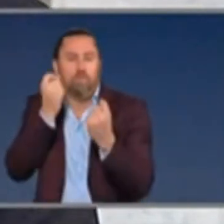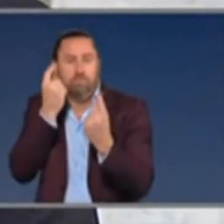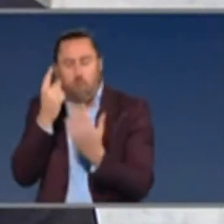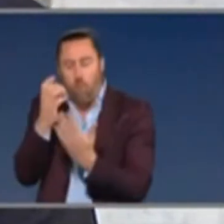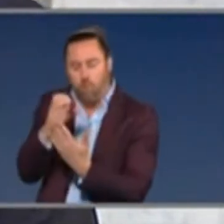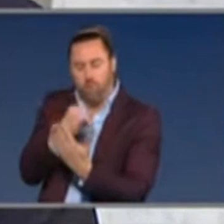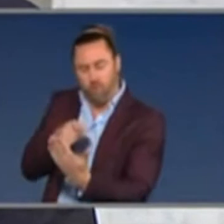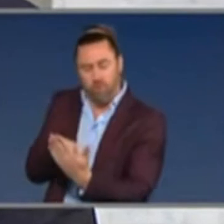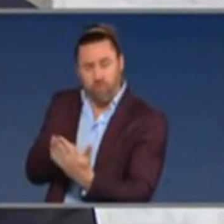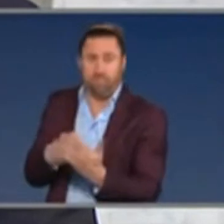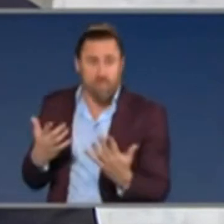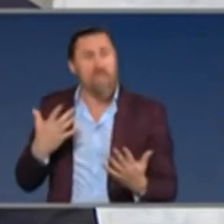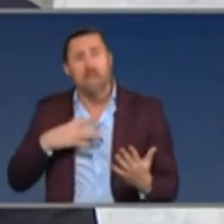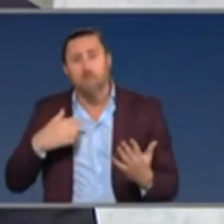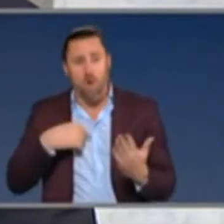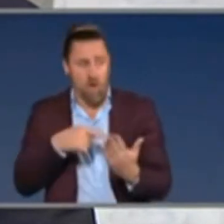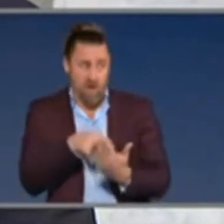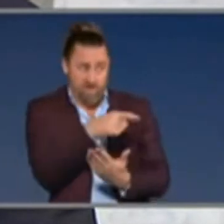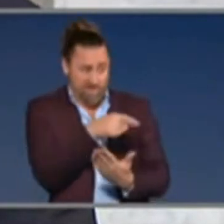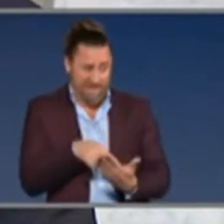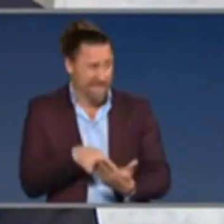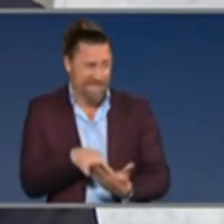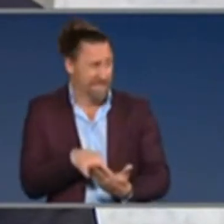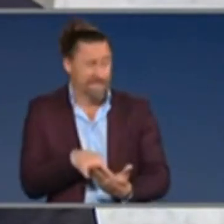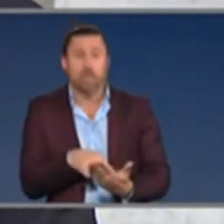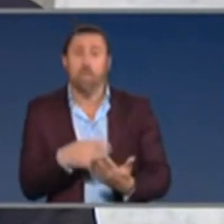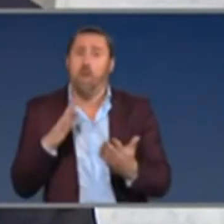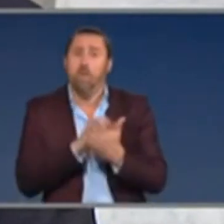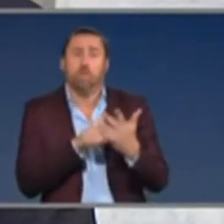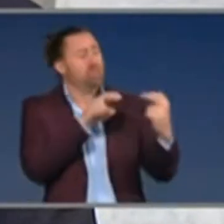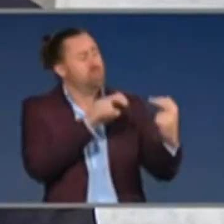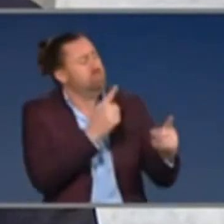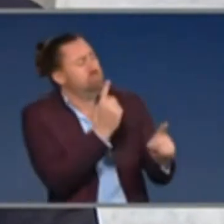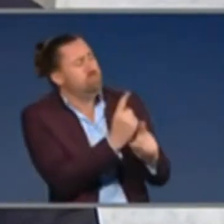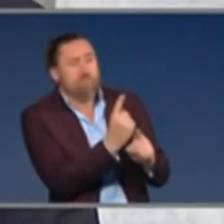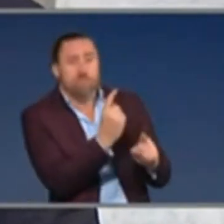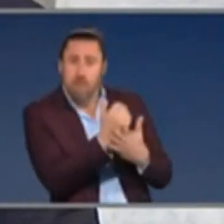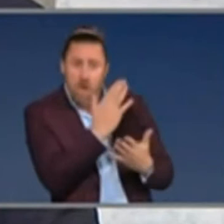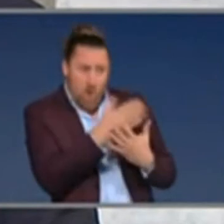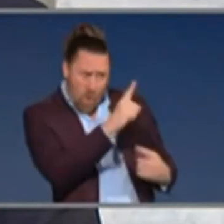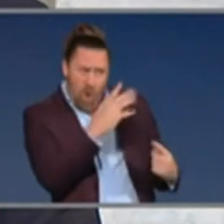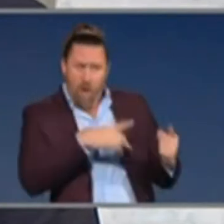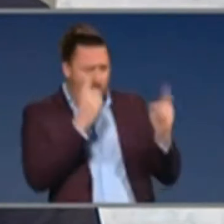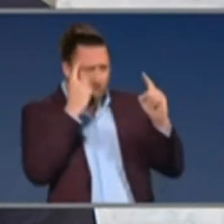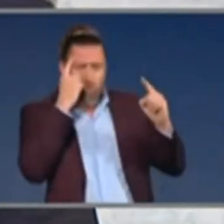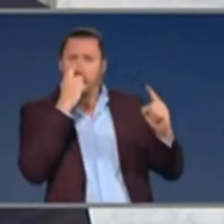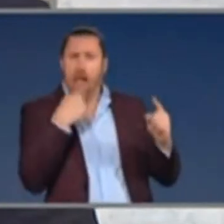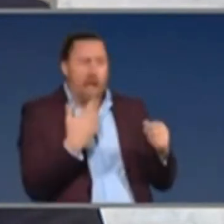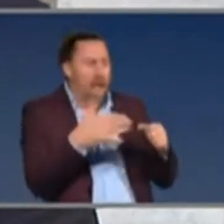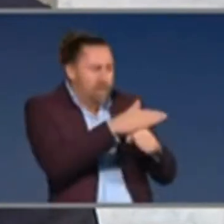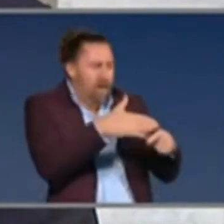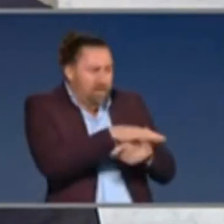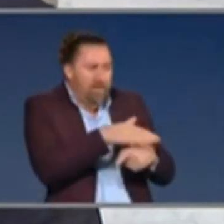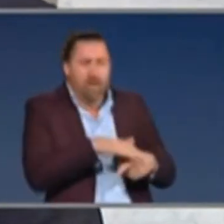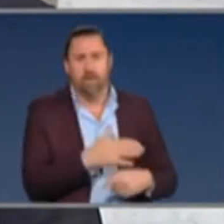of it. And so I'm very keen to work with the Western Australian Premier to ensure that all the appropriate protections are in place for Western Australia. I mean, I think